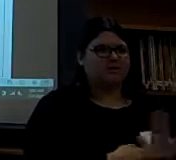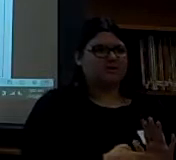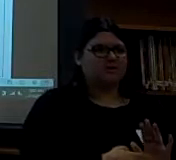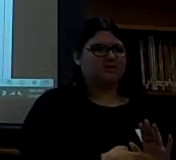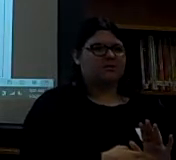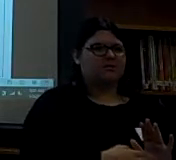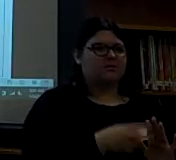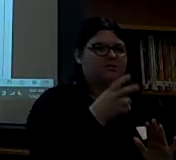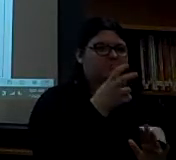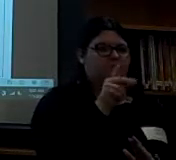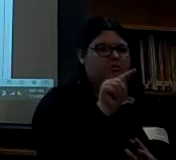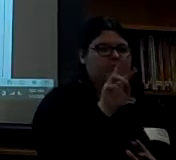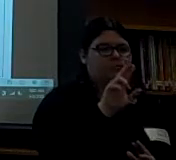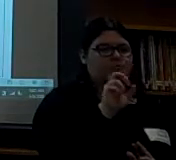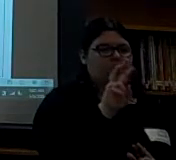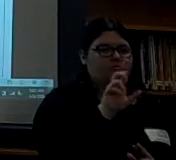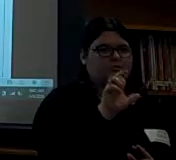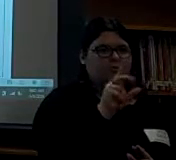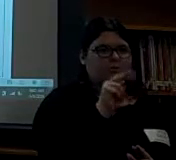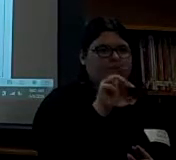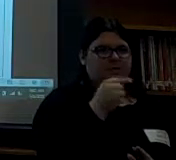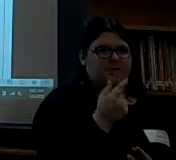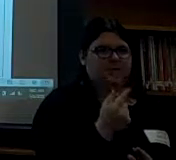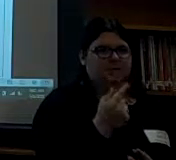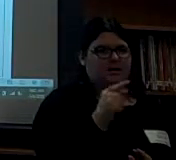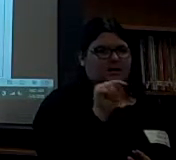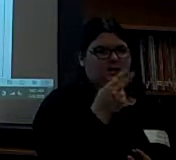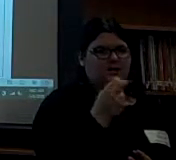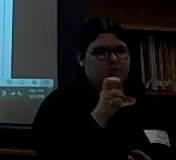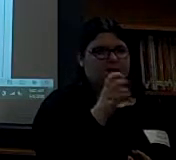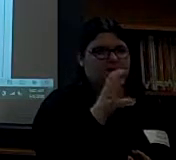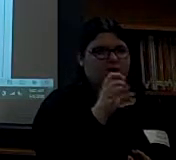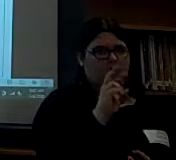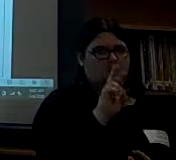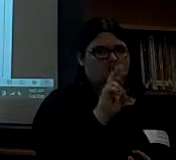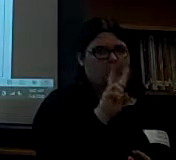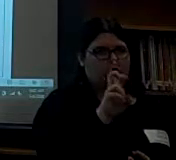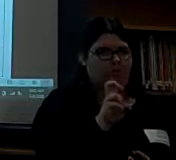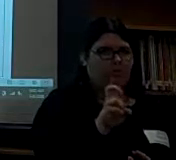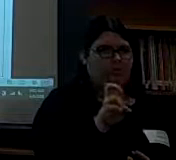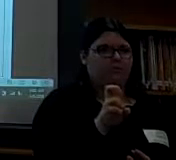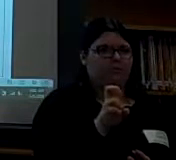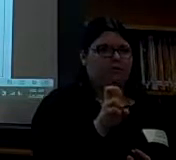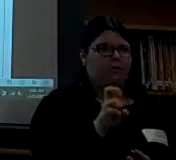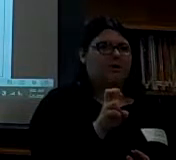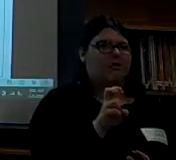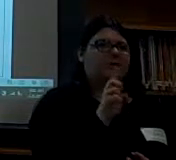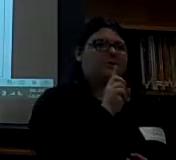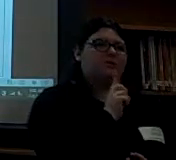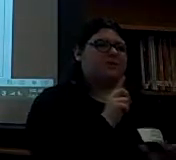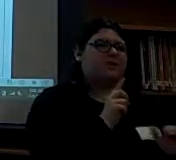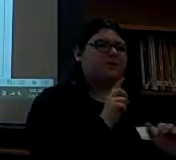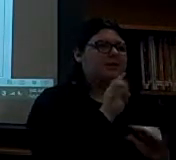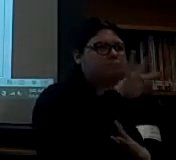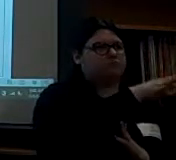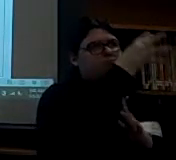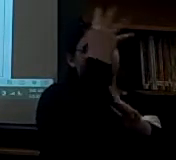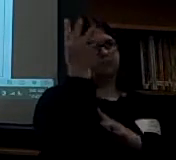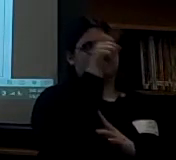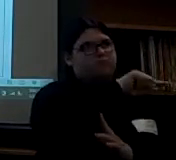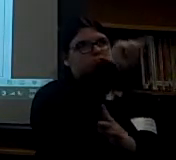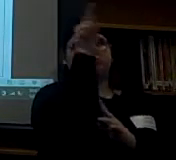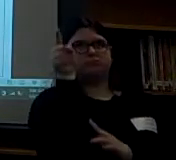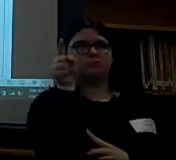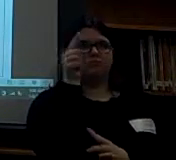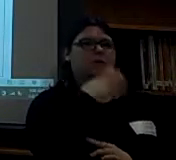that I call traveling the curve. The way yuck works is it basically follows a rainbow-shaped curve. And yuck, when we're in it, it gets